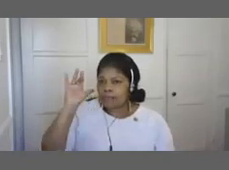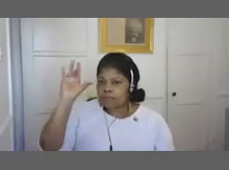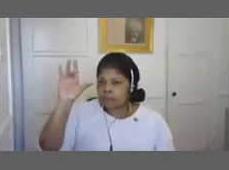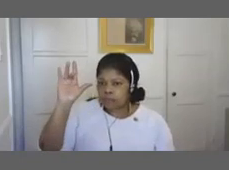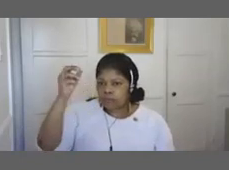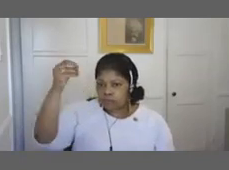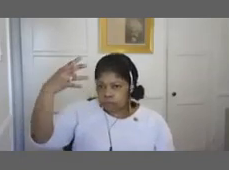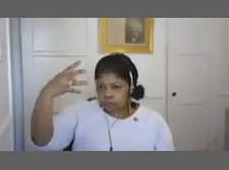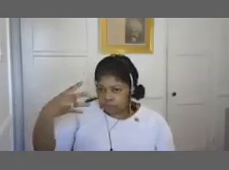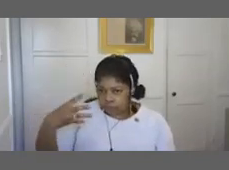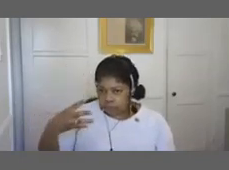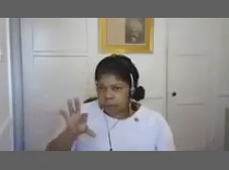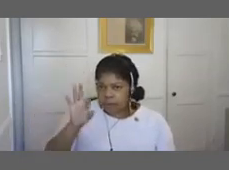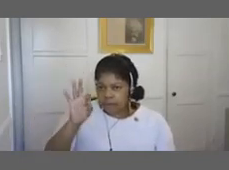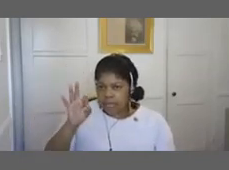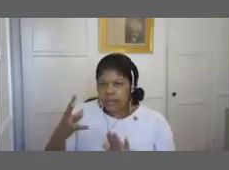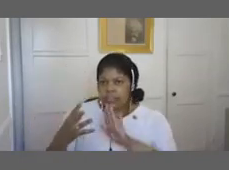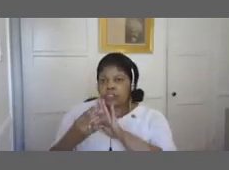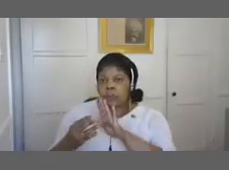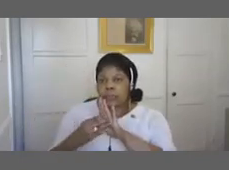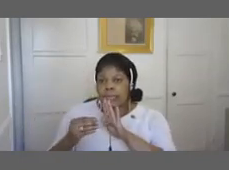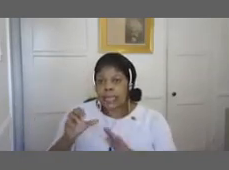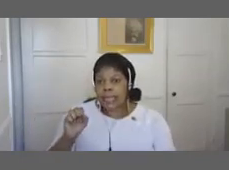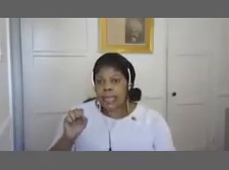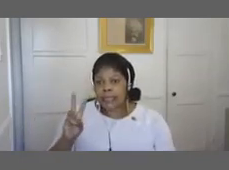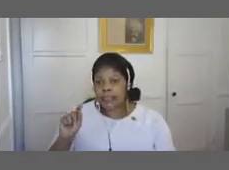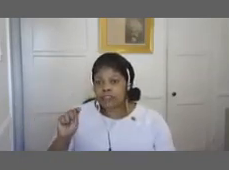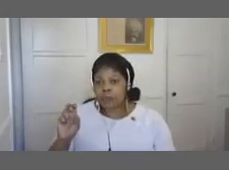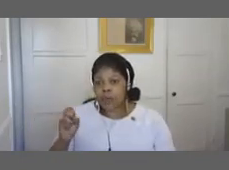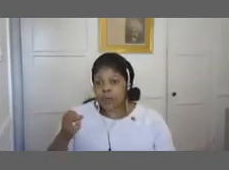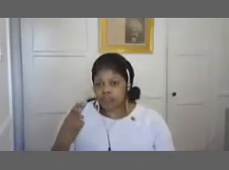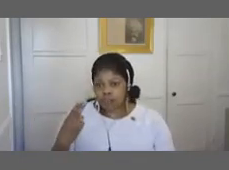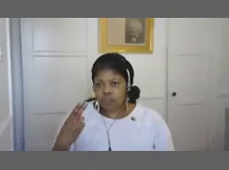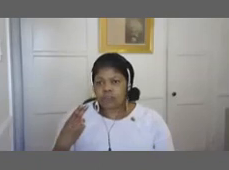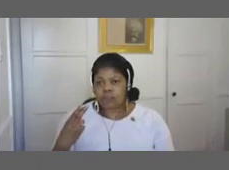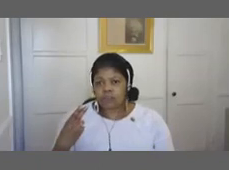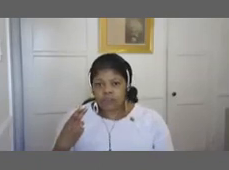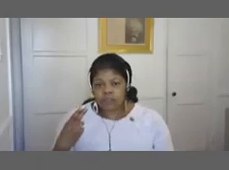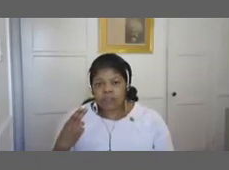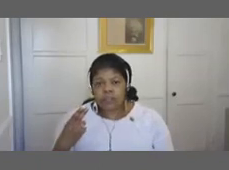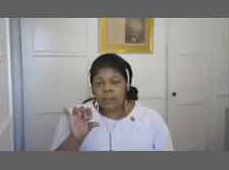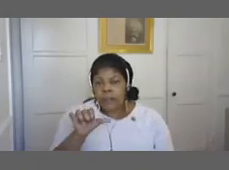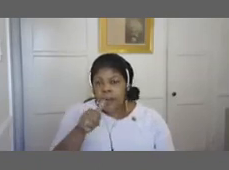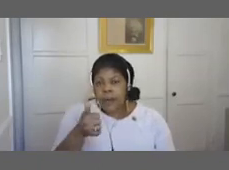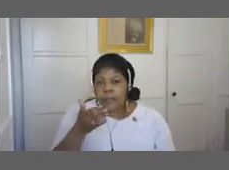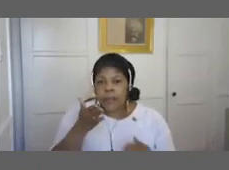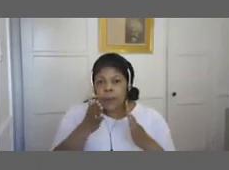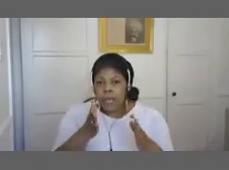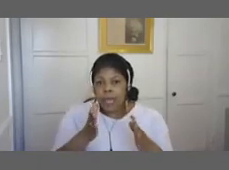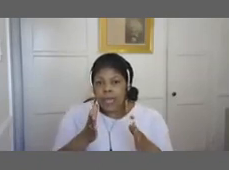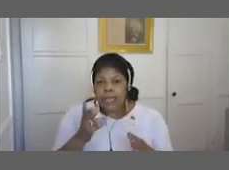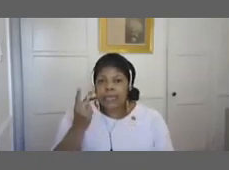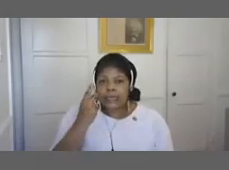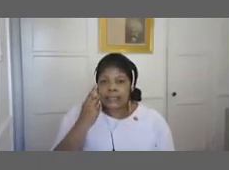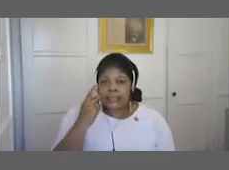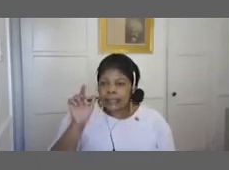duplicate swatch, and that will allow me to duplicate it. Another way that I kind of like, rather than clicking there, is just to click on the swatch and drag